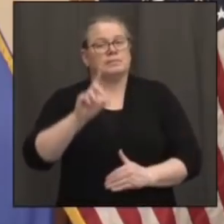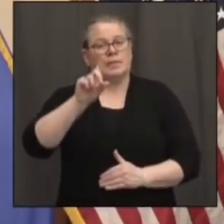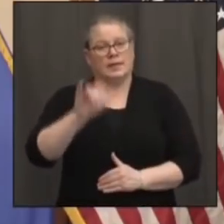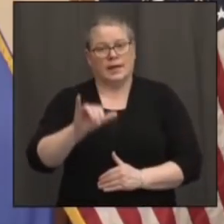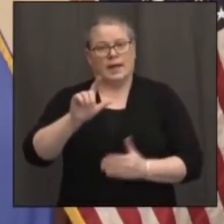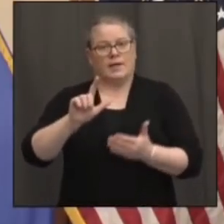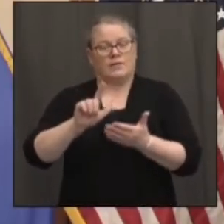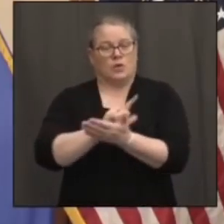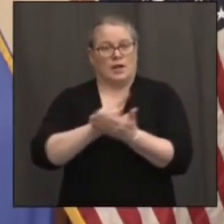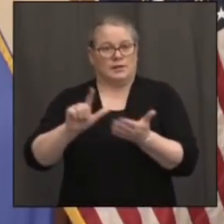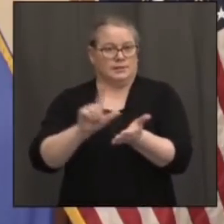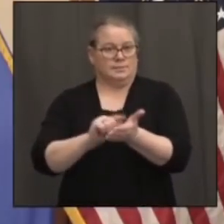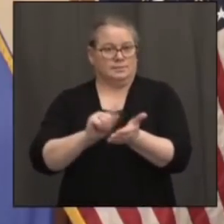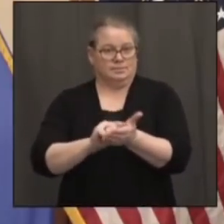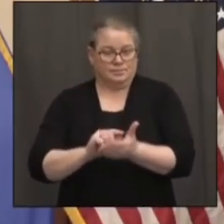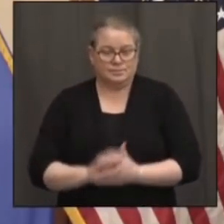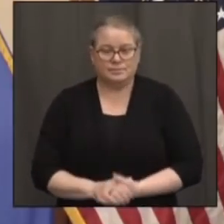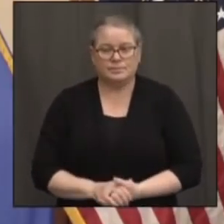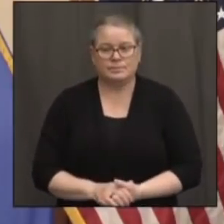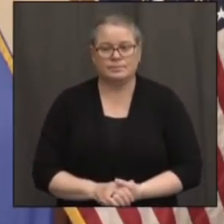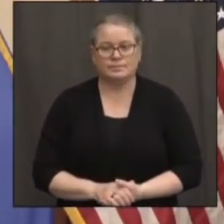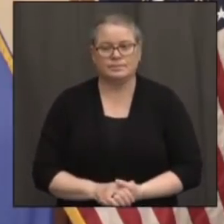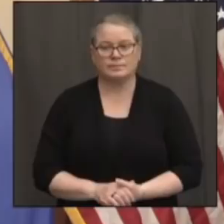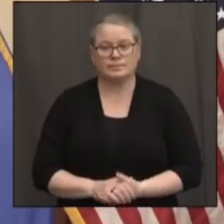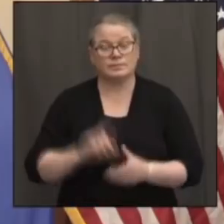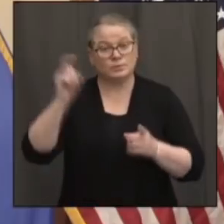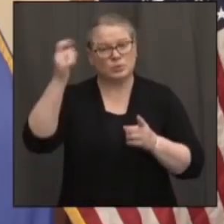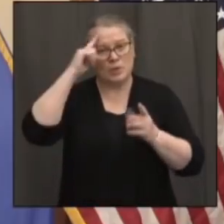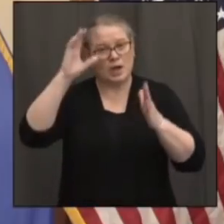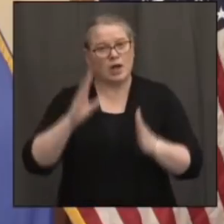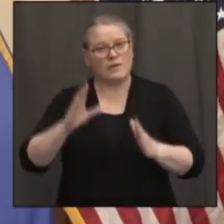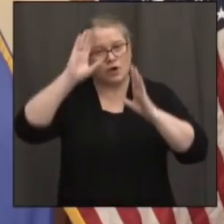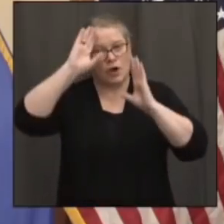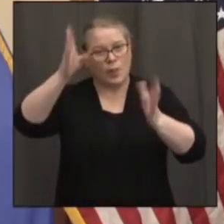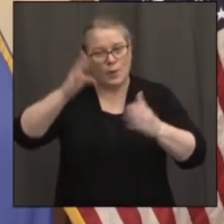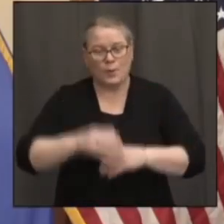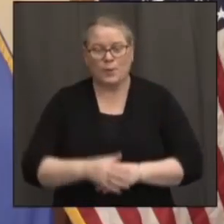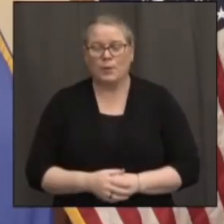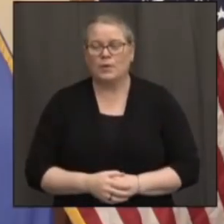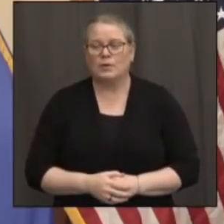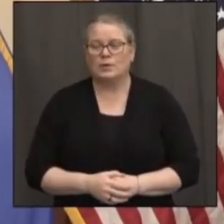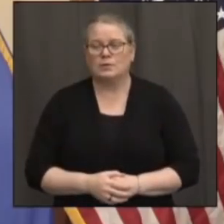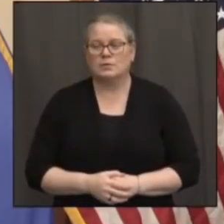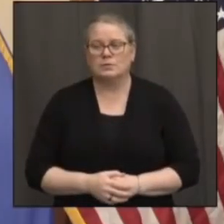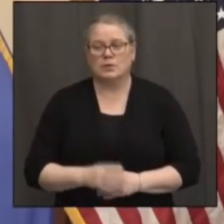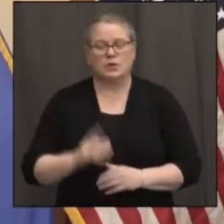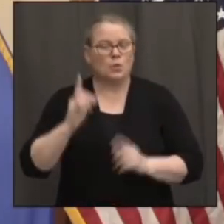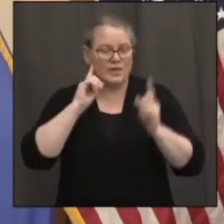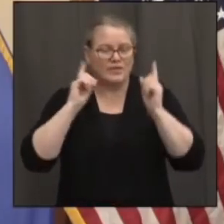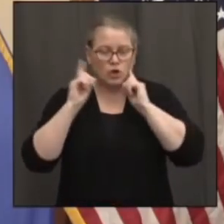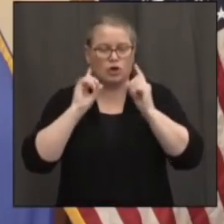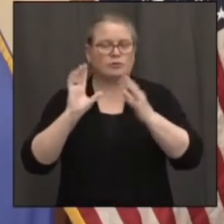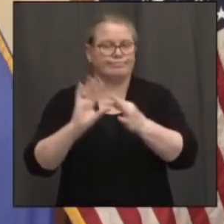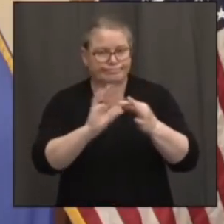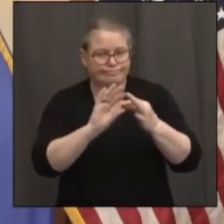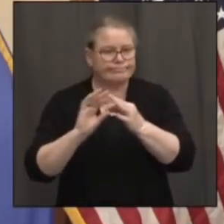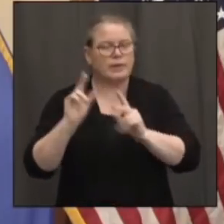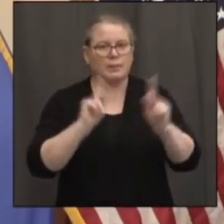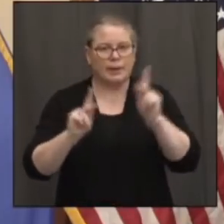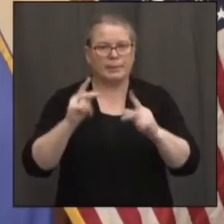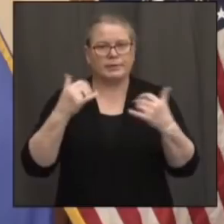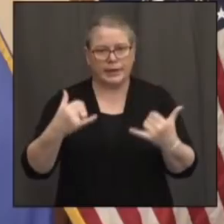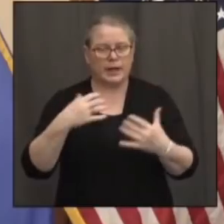Hello, Governor. We've heard of people today trying to get a vaccination appointment and being told by